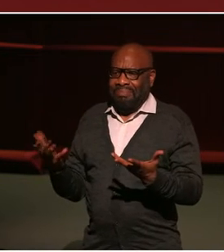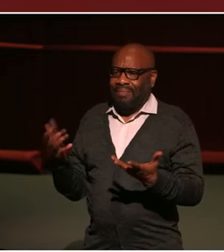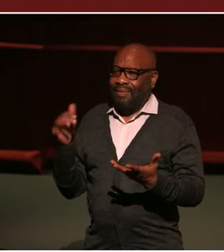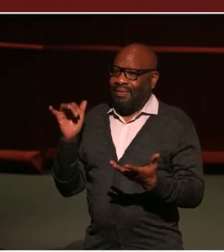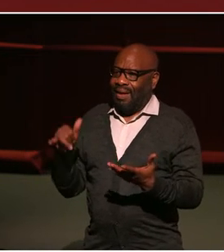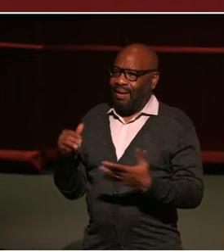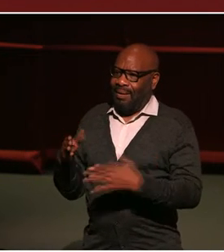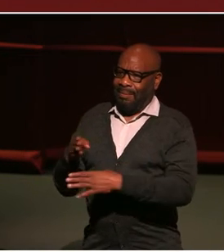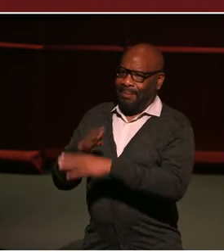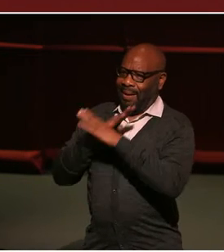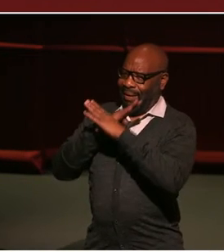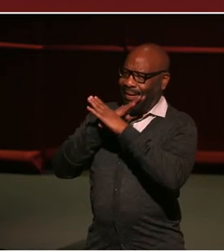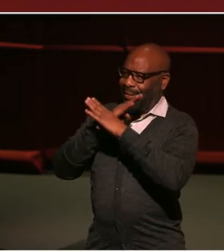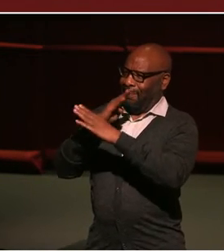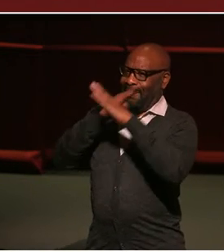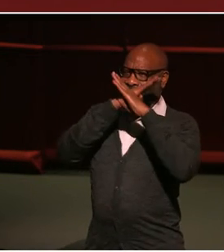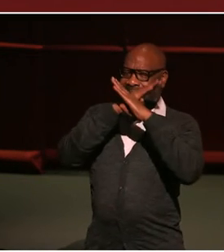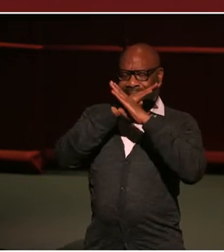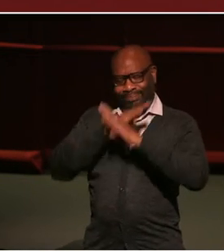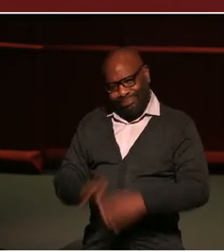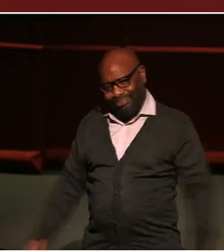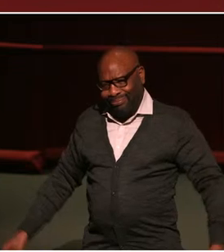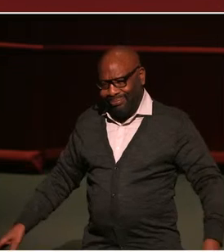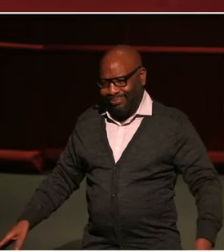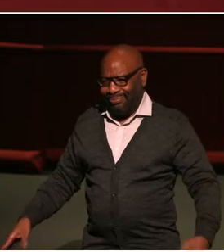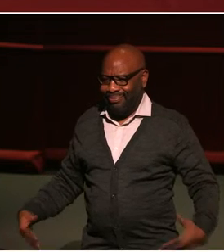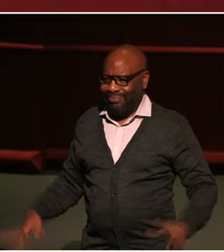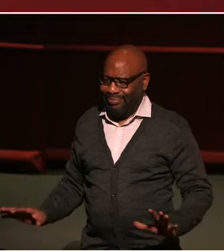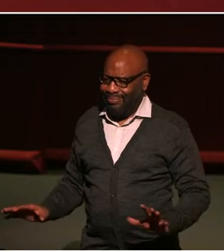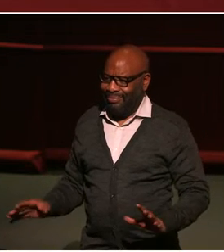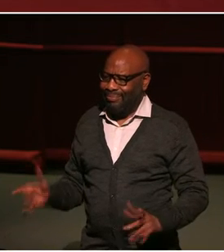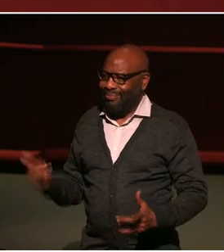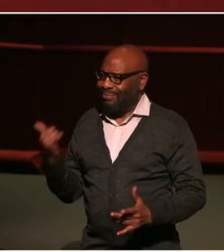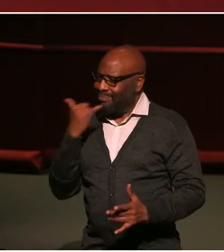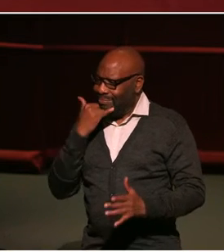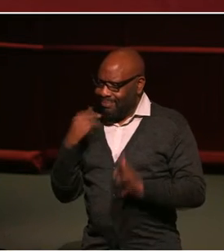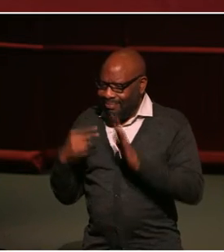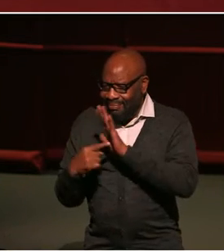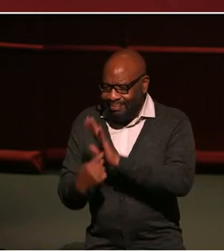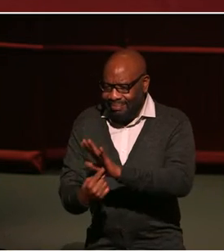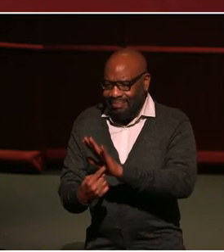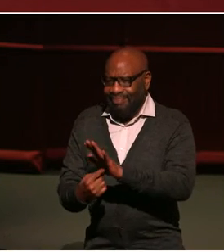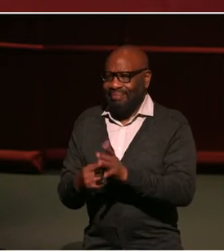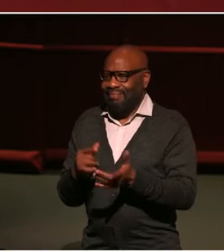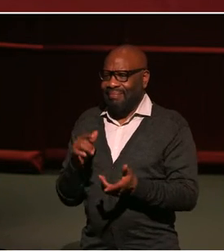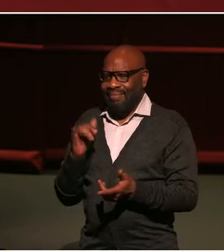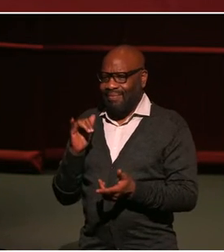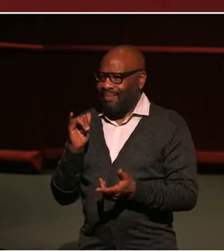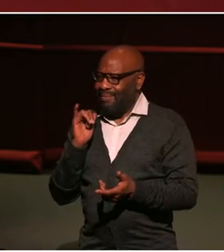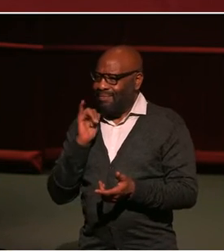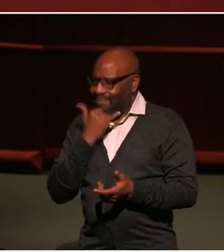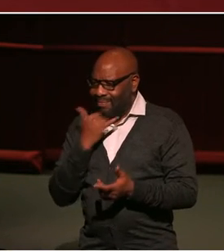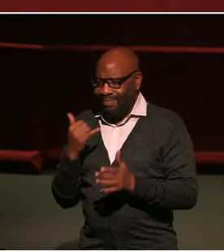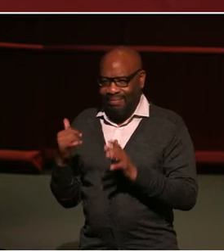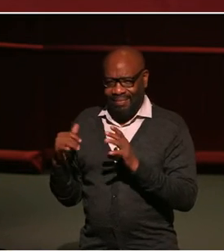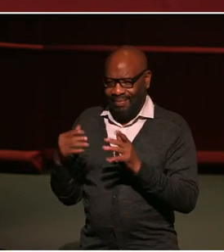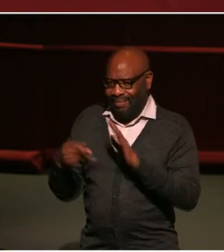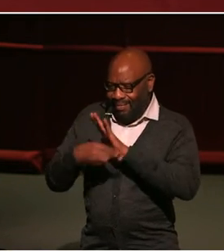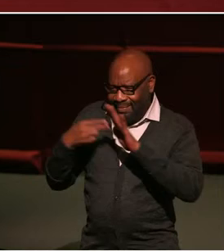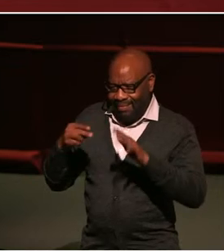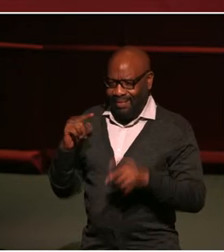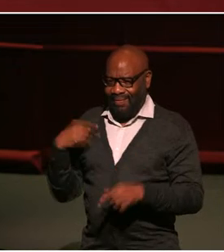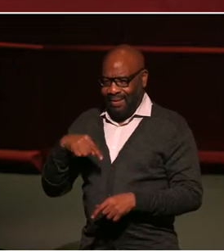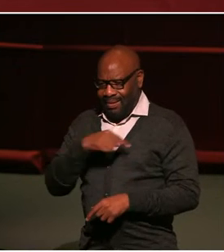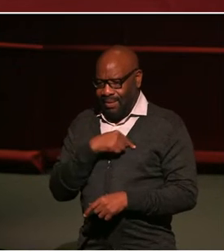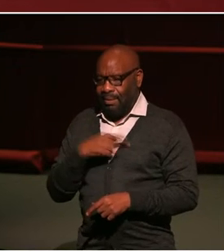and misrepresentation and all of those things. Well, as we close, can you tell us, give us a little bit of